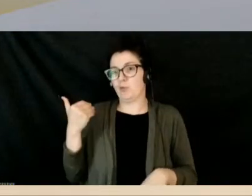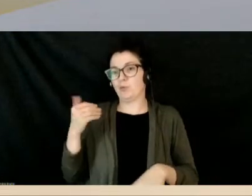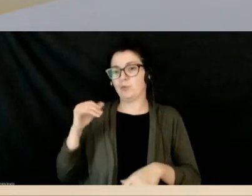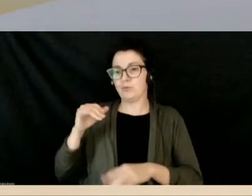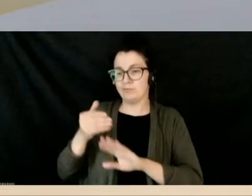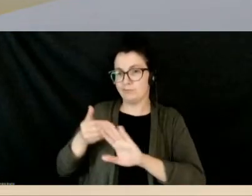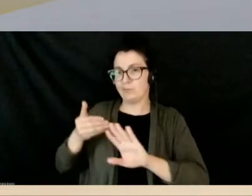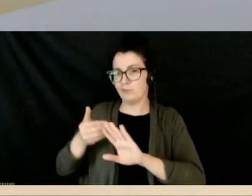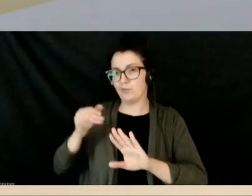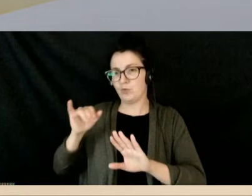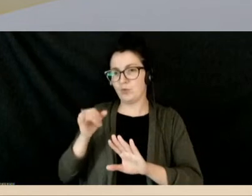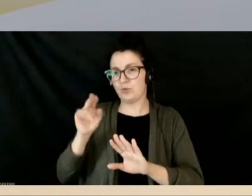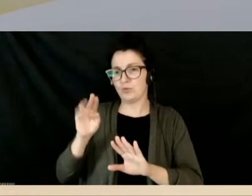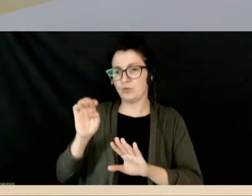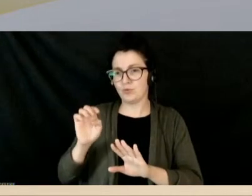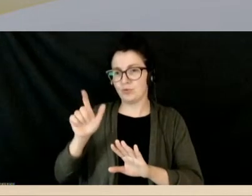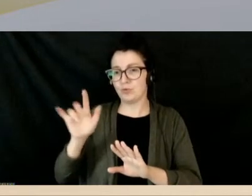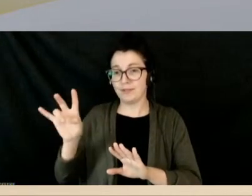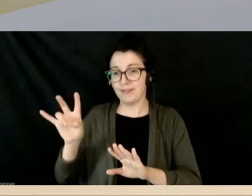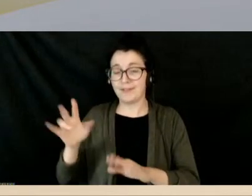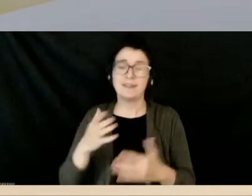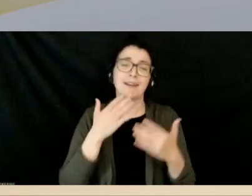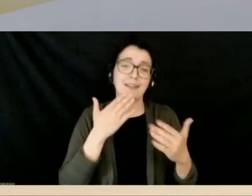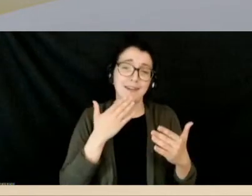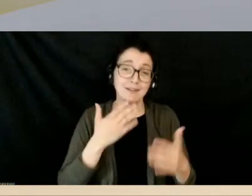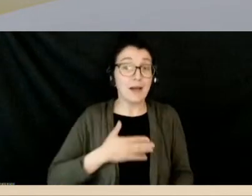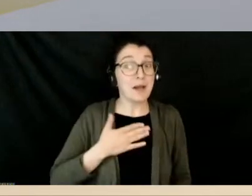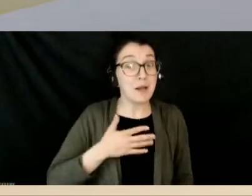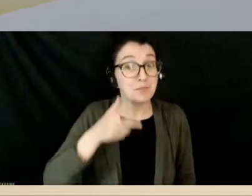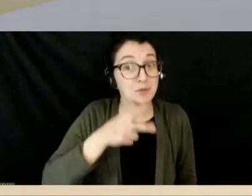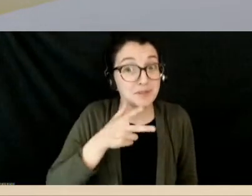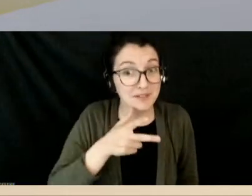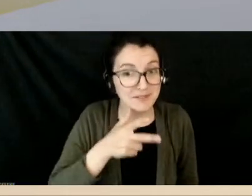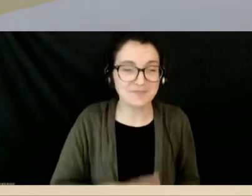thank you very much, and again, happy birthday. Thanks for sharing it with us today. Thank you.